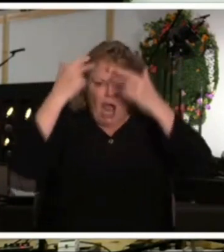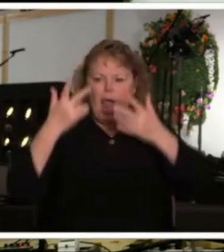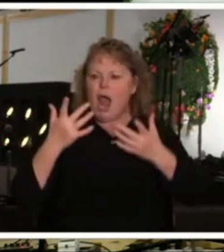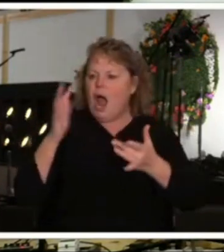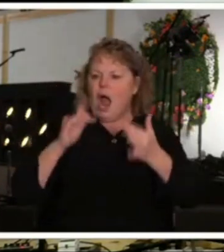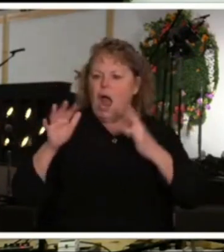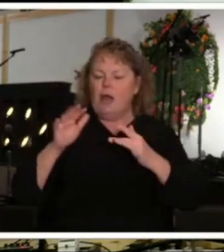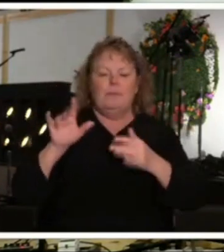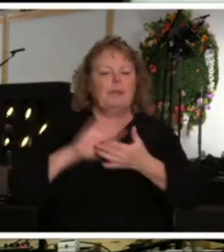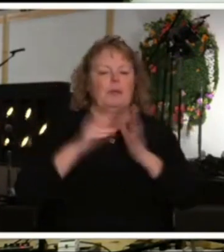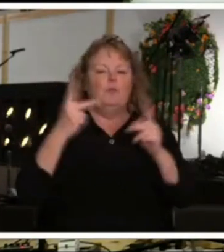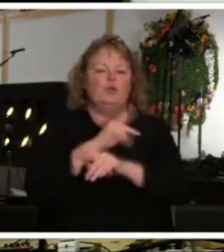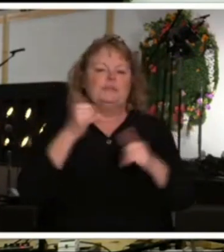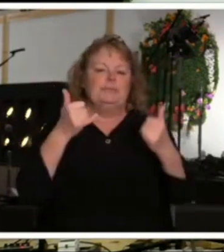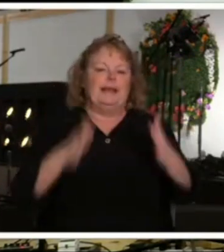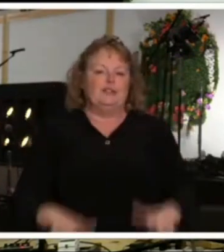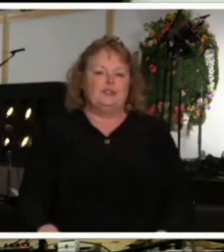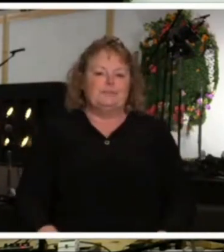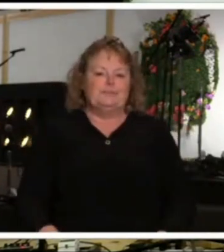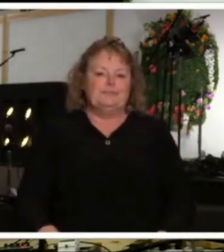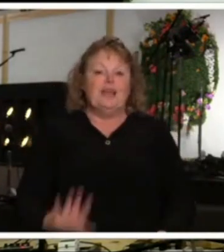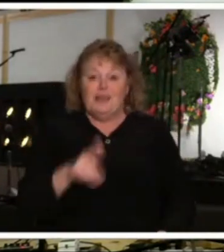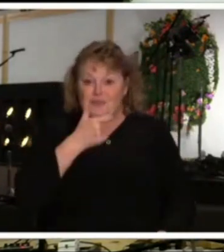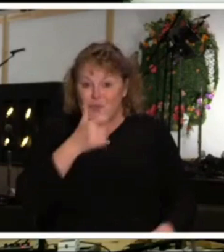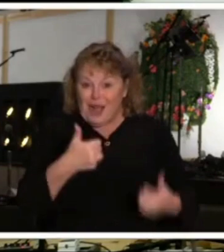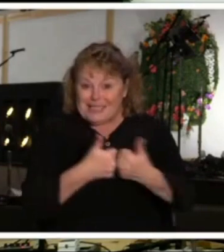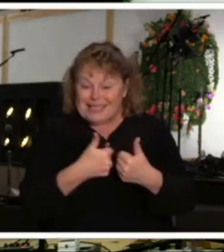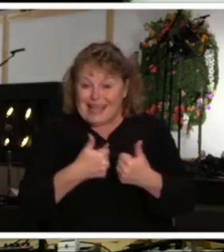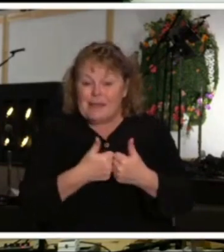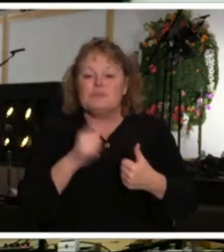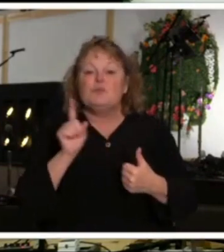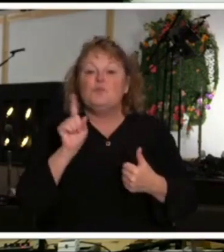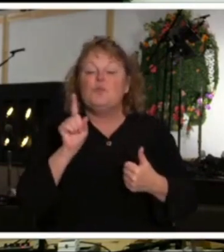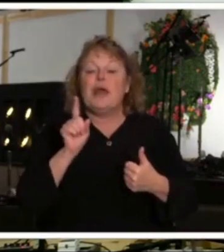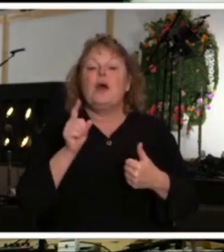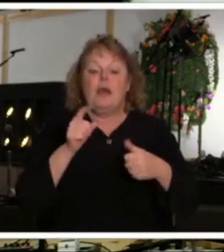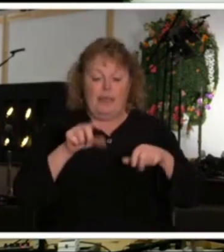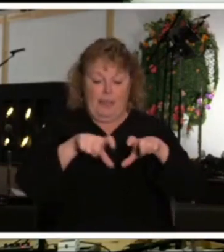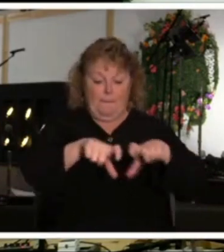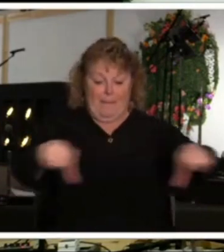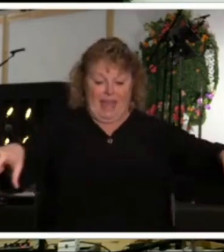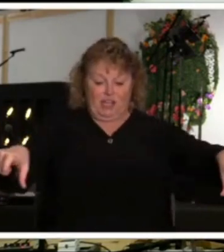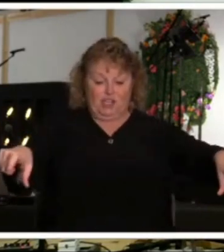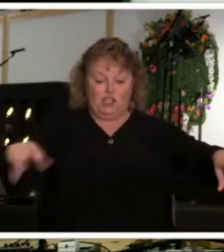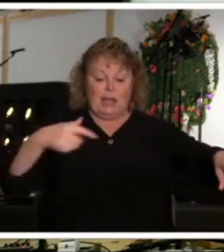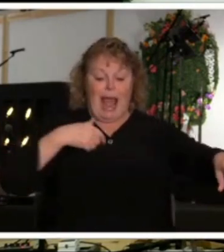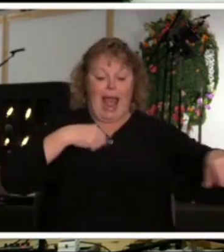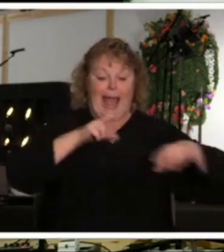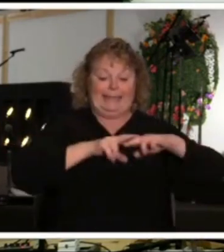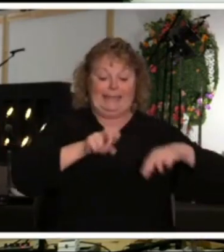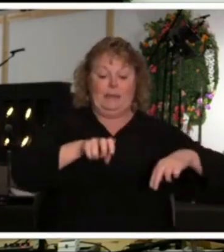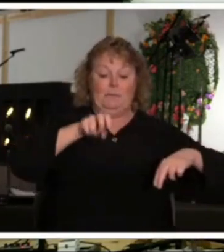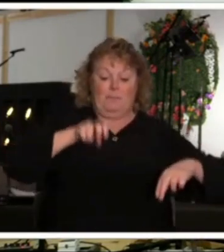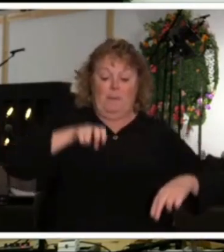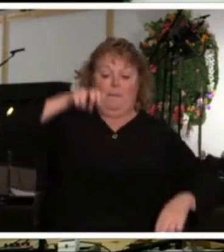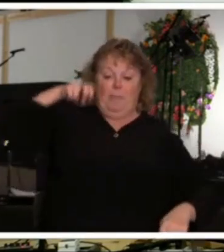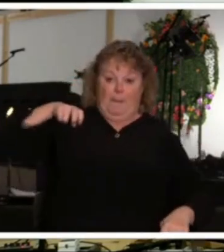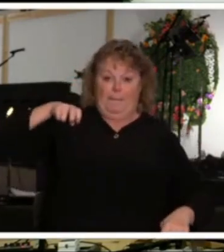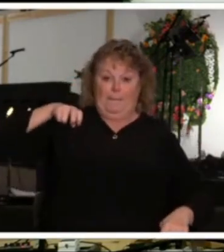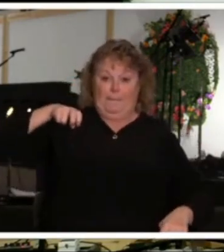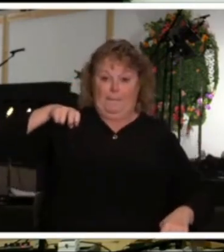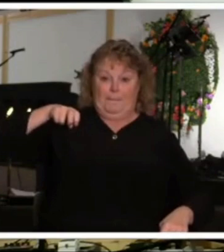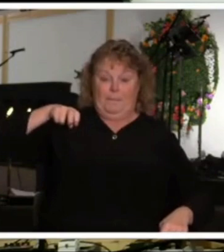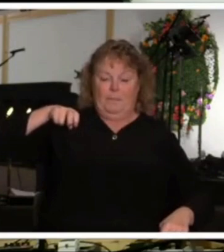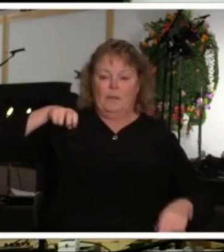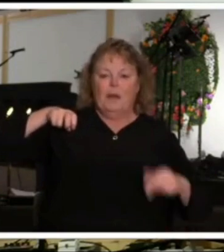the worst players ever. If you ever watch the games, I sit on the third row of the bench. It goes 1, 2, 3 for basketball. This dude should have been sitting by me.